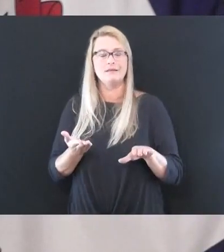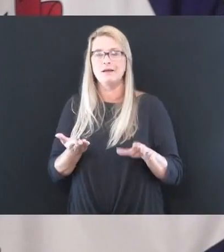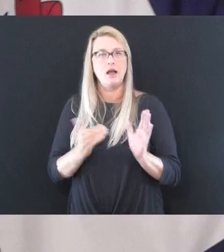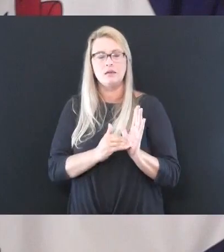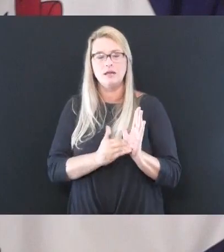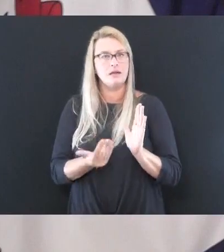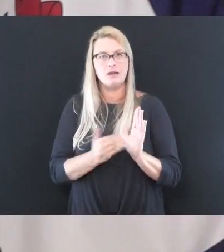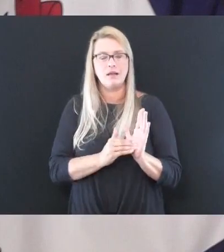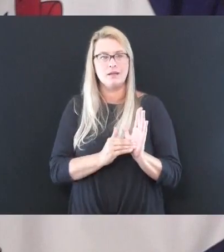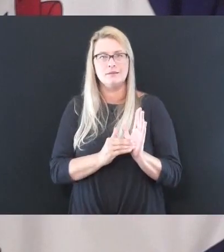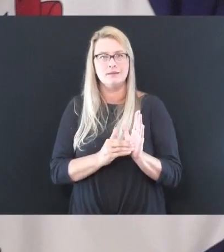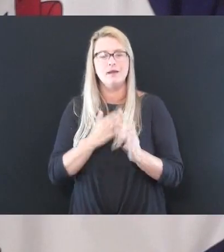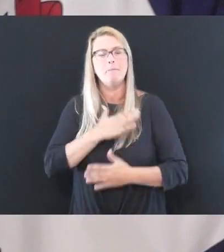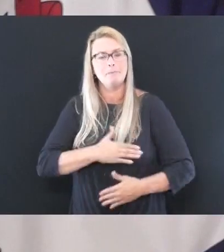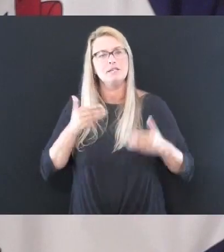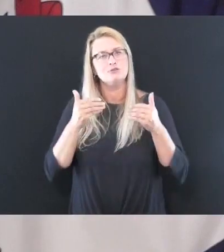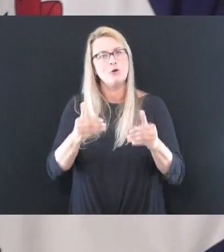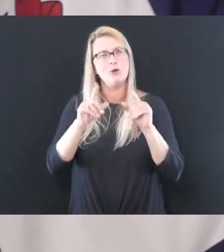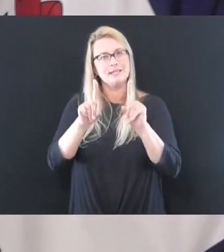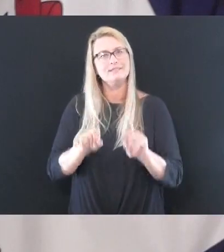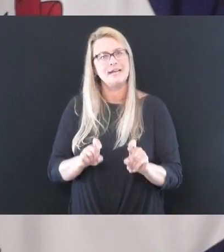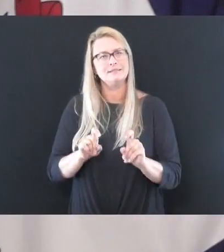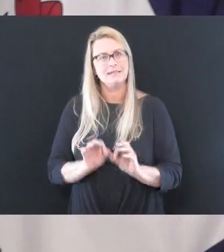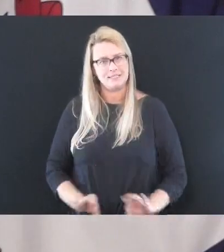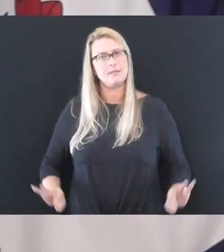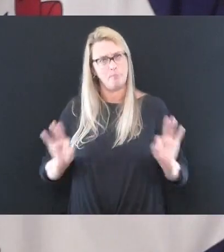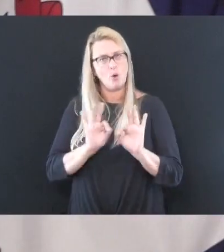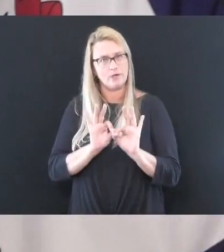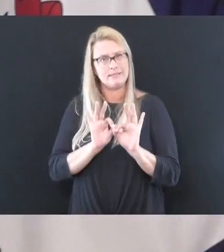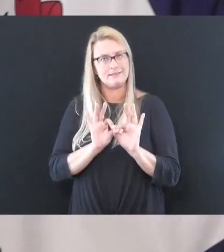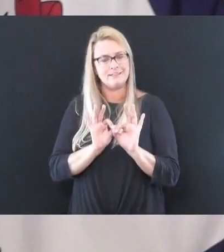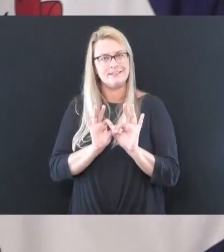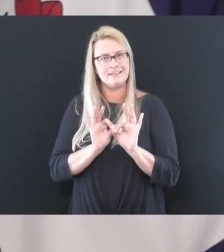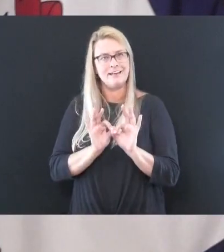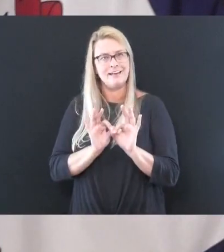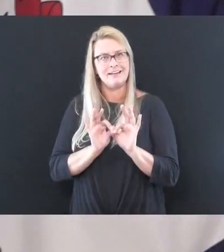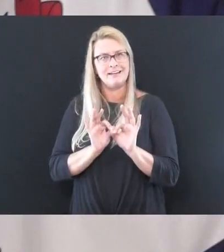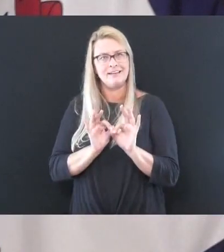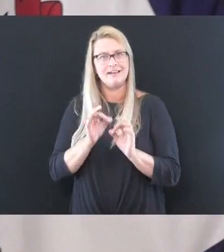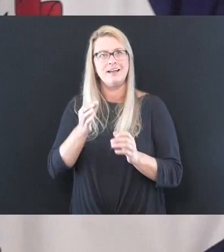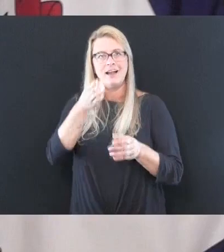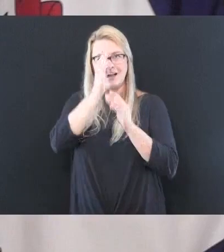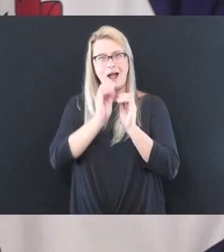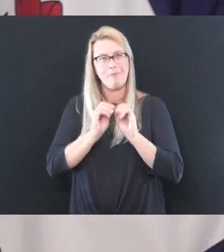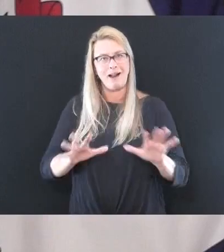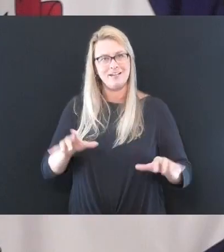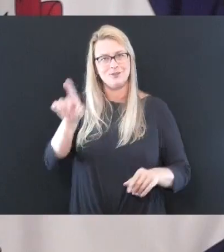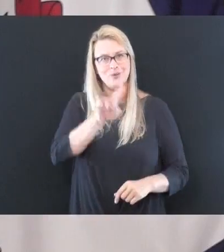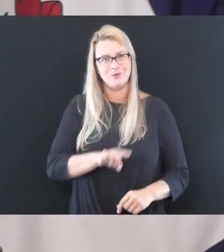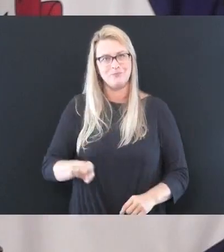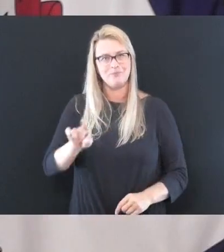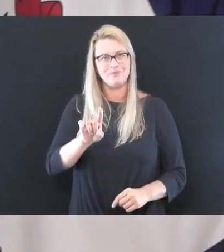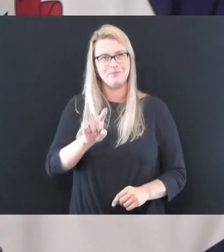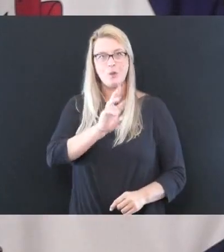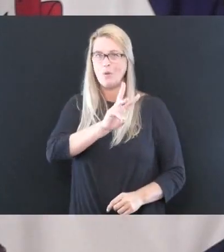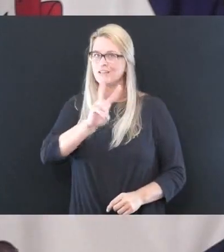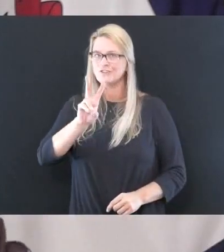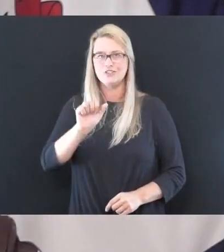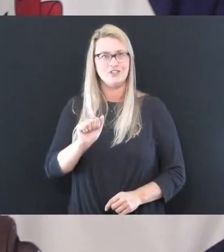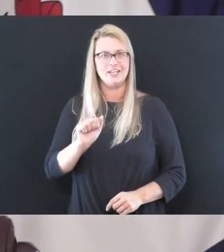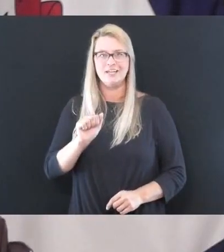please go get tested. It's really important, really, really important. God bless each and every one of you. West Virginia,